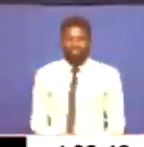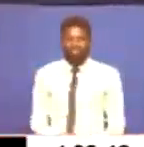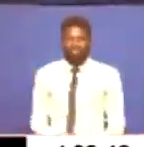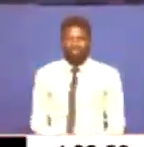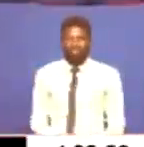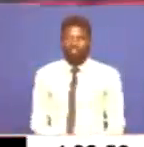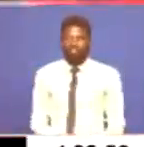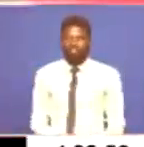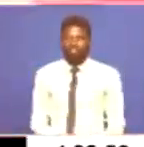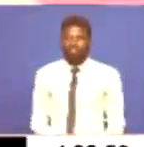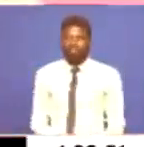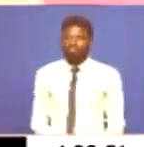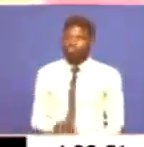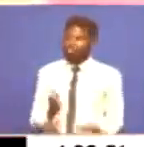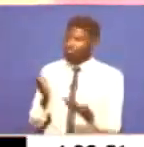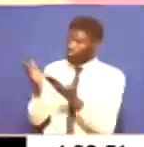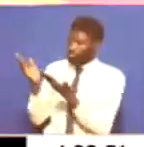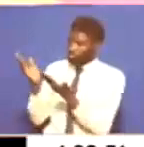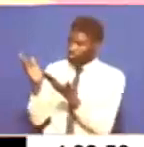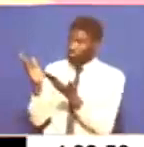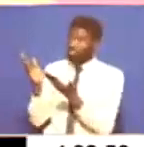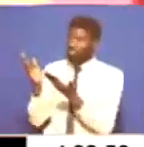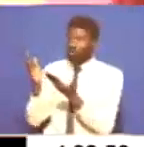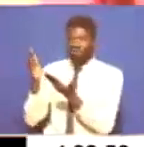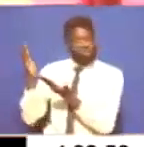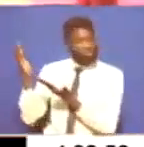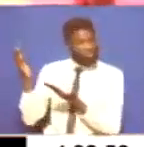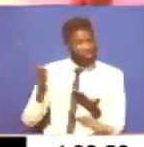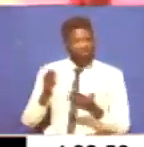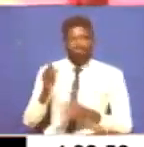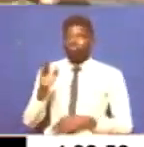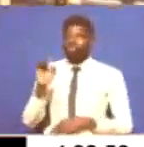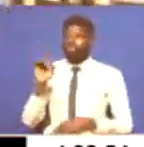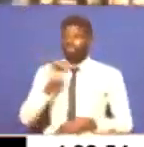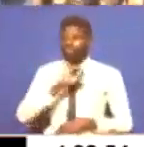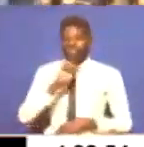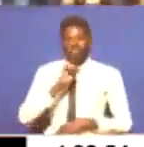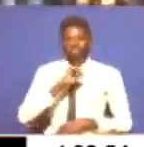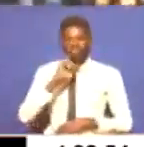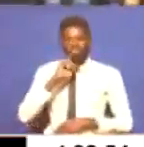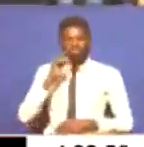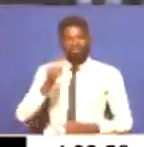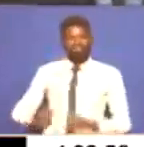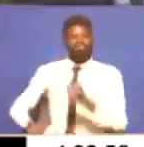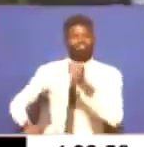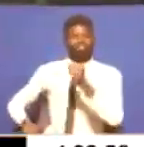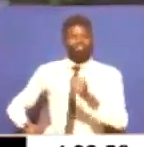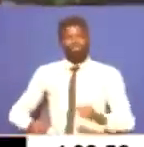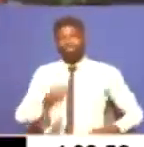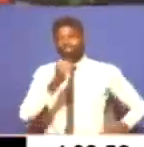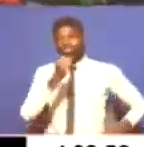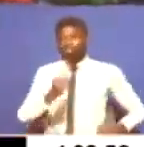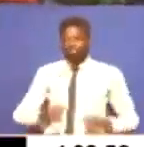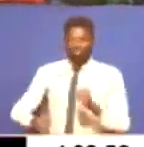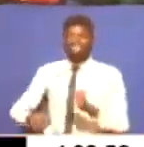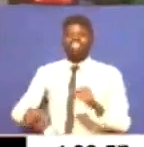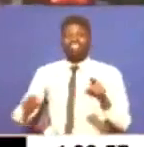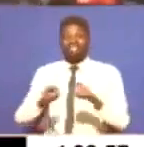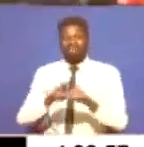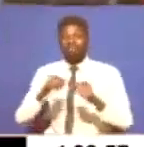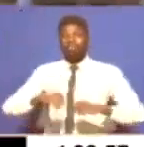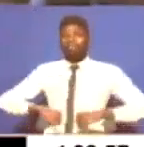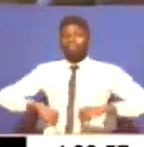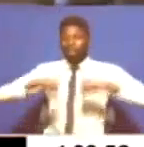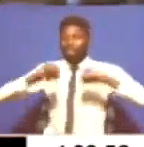Areli was treated to a grand entrance where he marched to the venue of the ceremony as if inspecting a guard of honor.